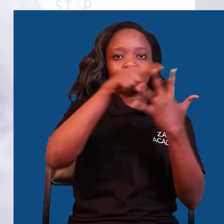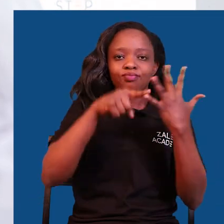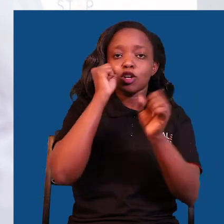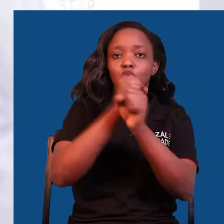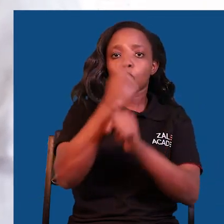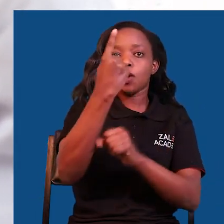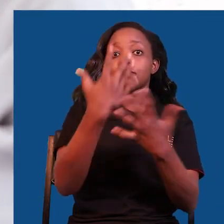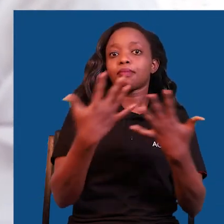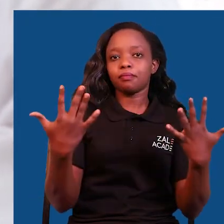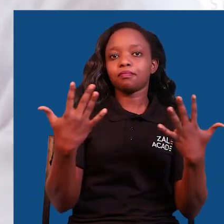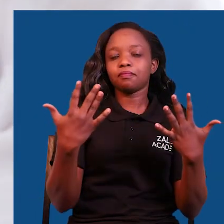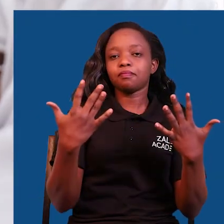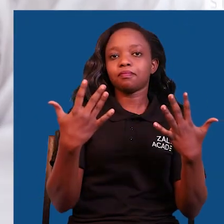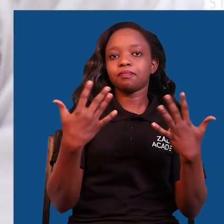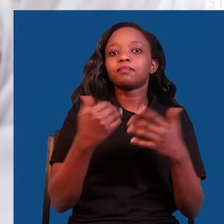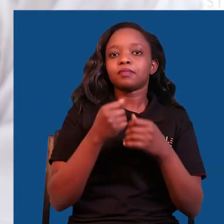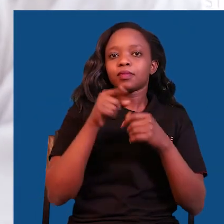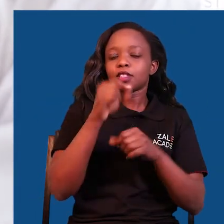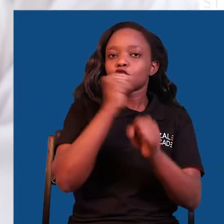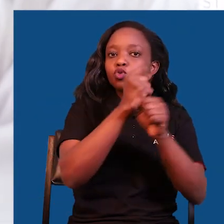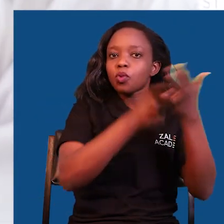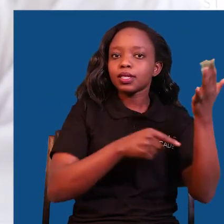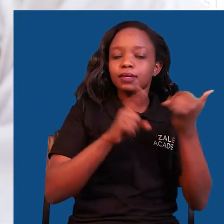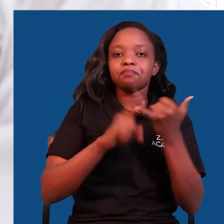all do one thing. They